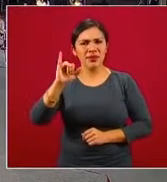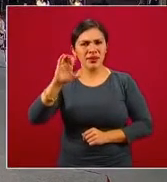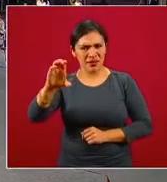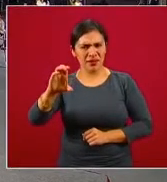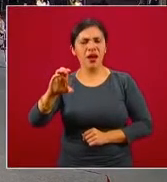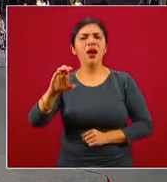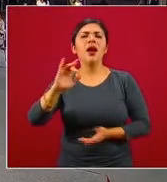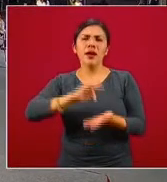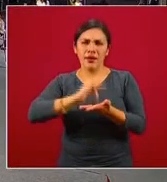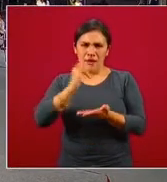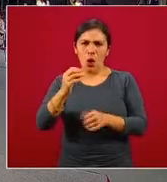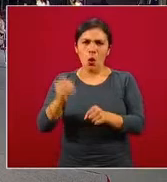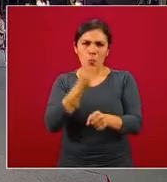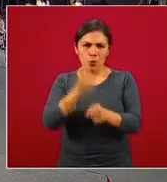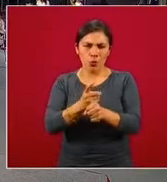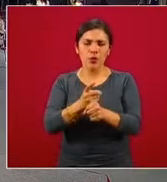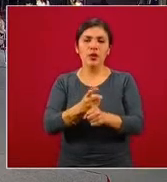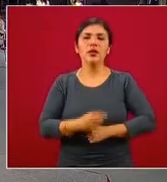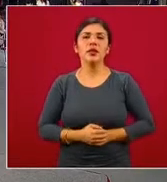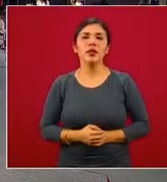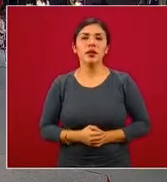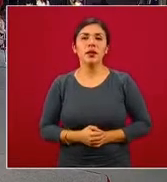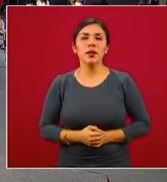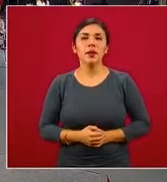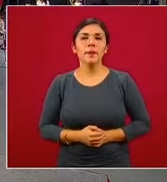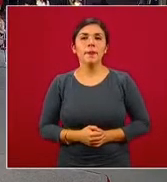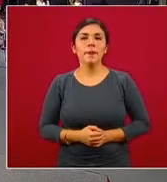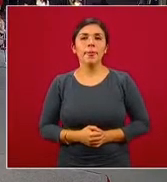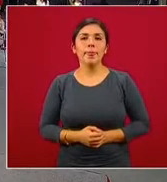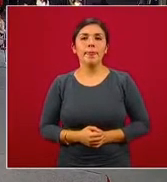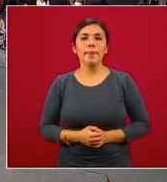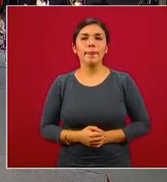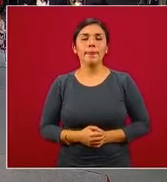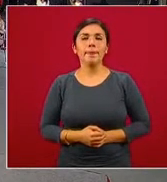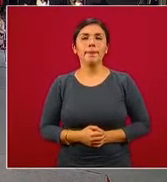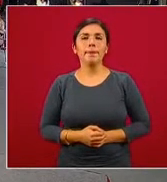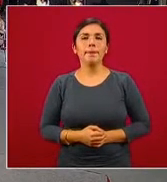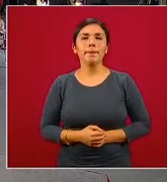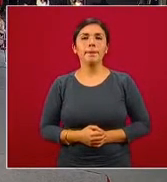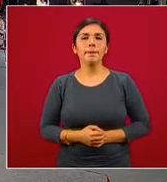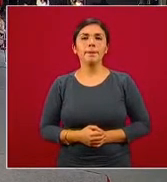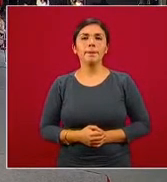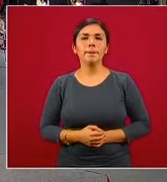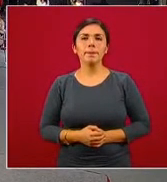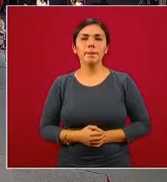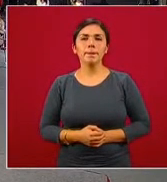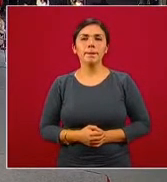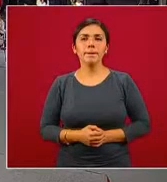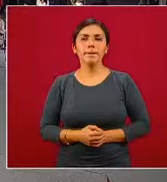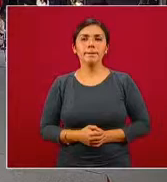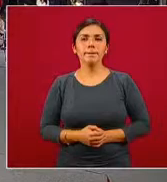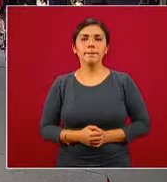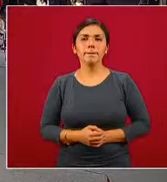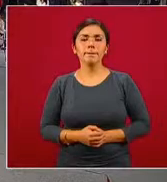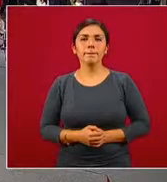its behavior. Thank you, doctor.